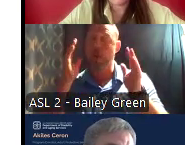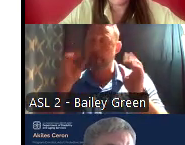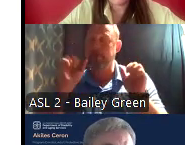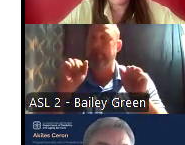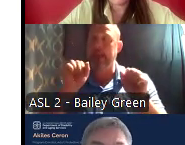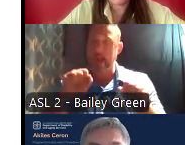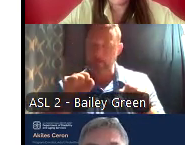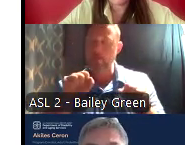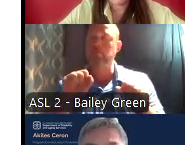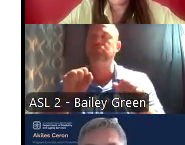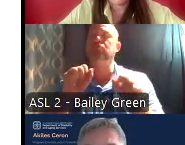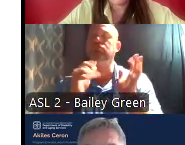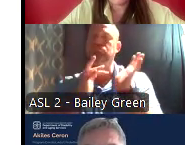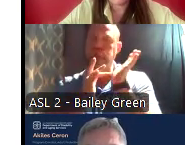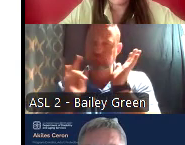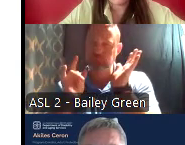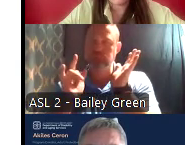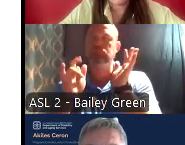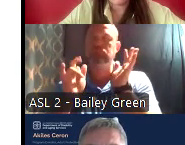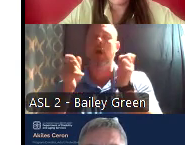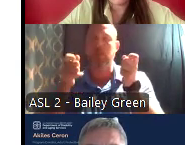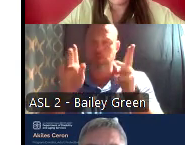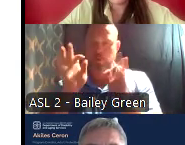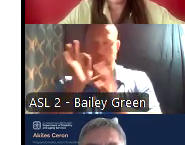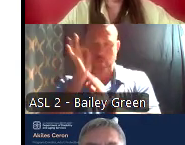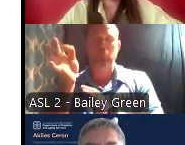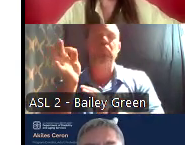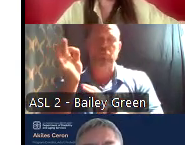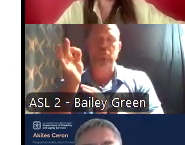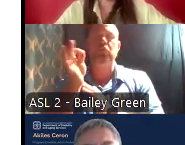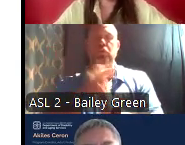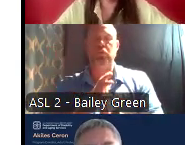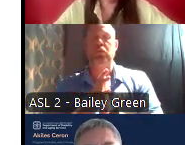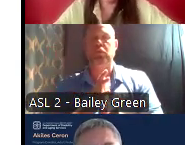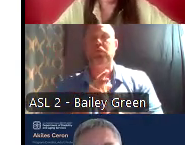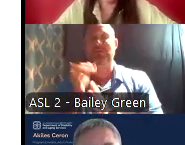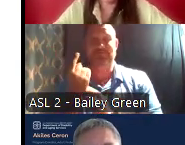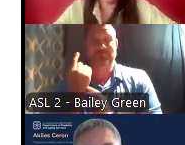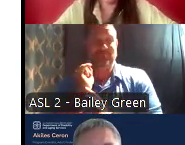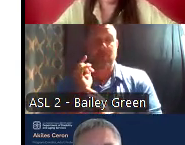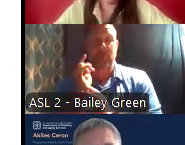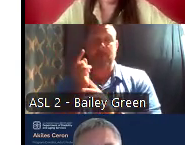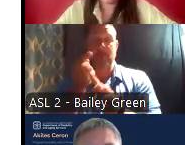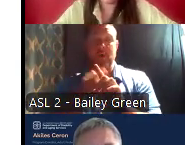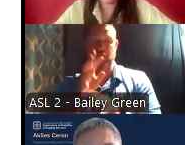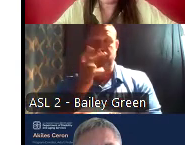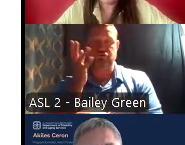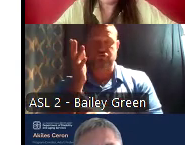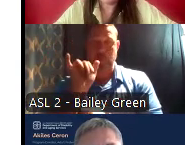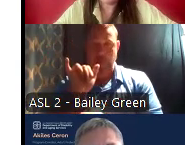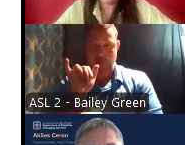of opportunities in the future. And just this past month in July, we